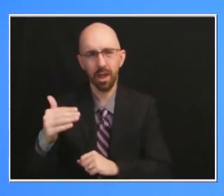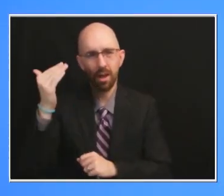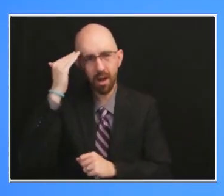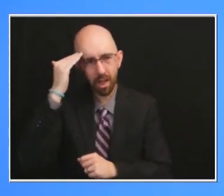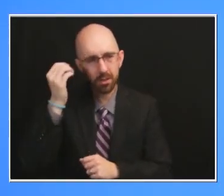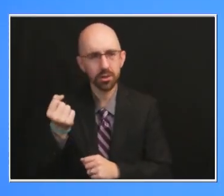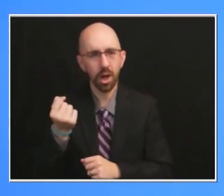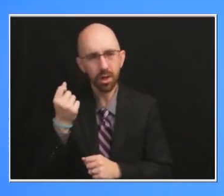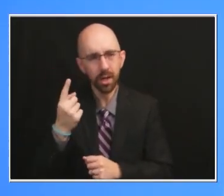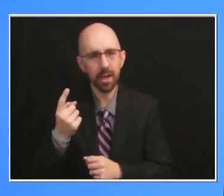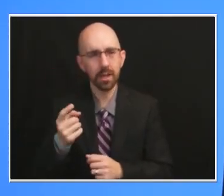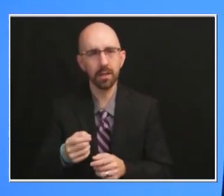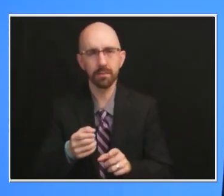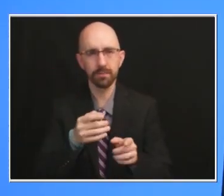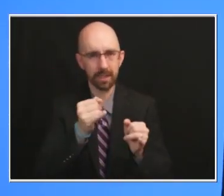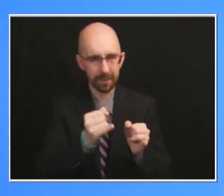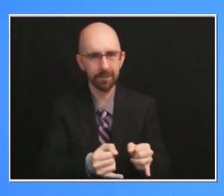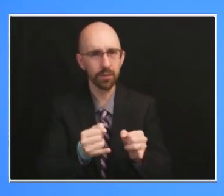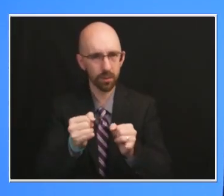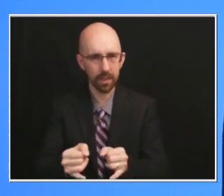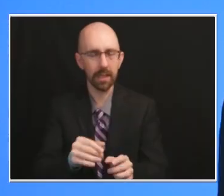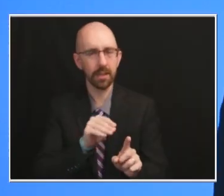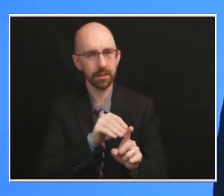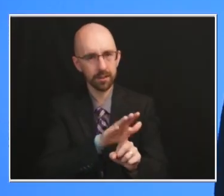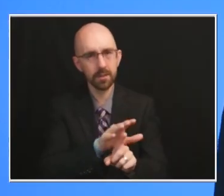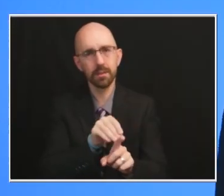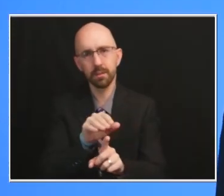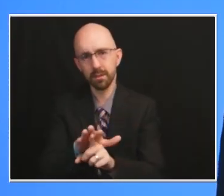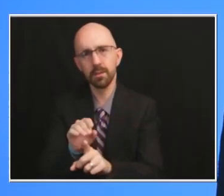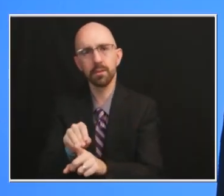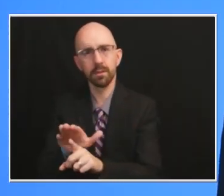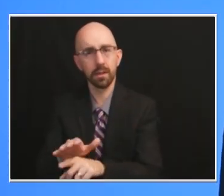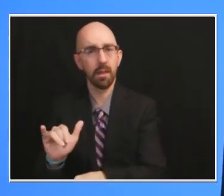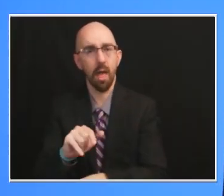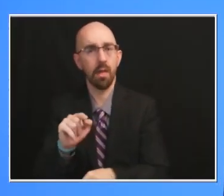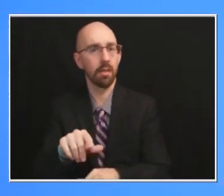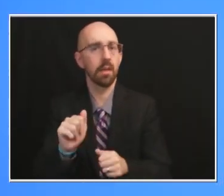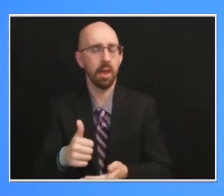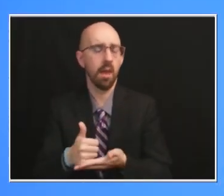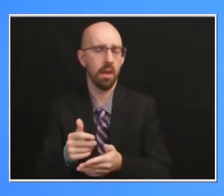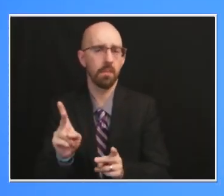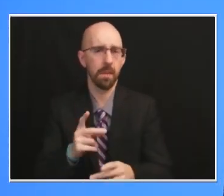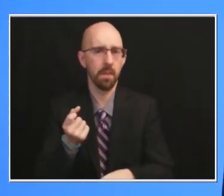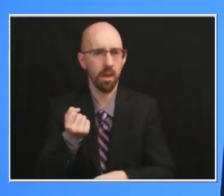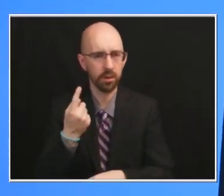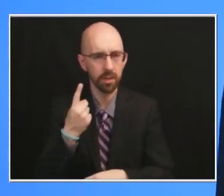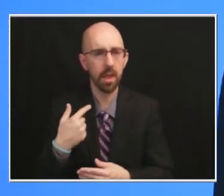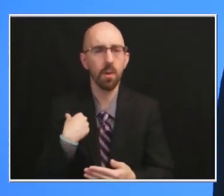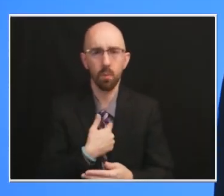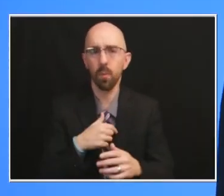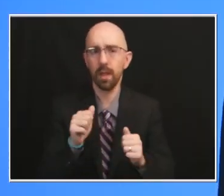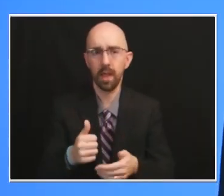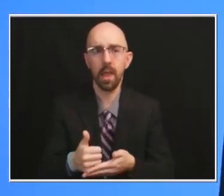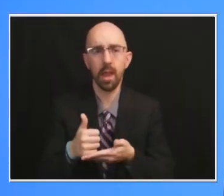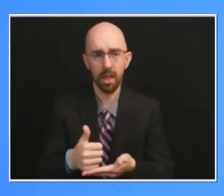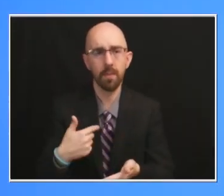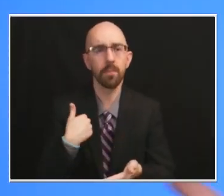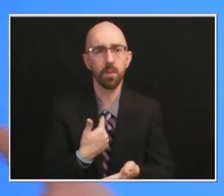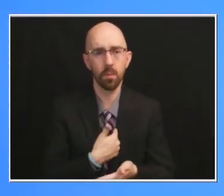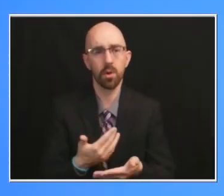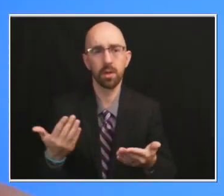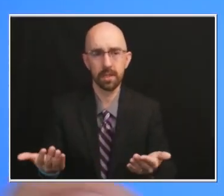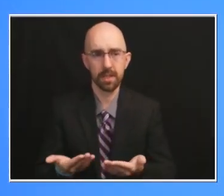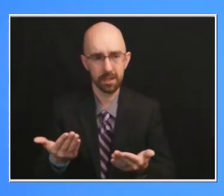one person at a time. And then things like this can help people to understand we can help, we exist,